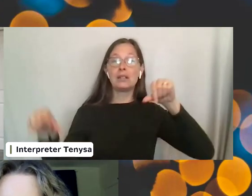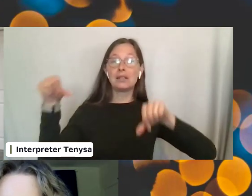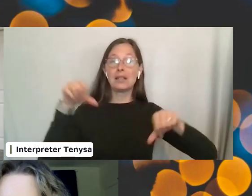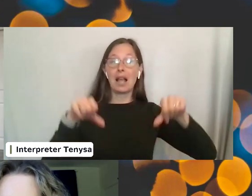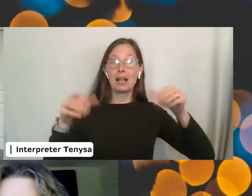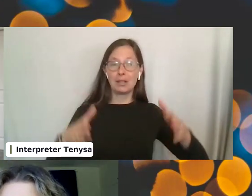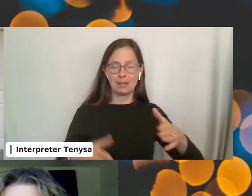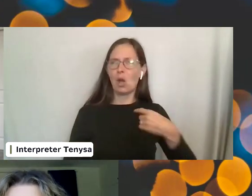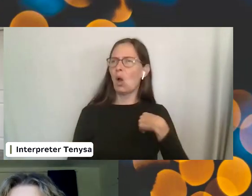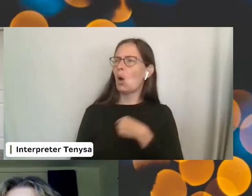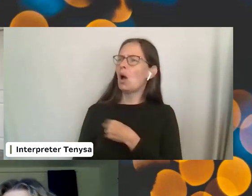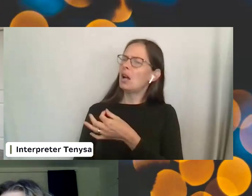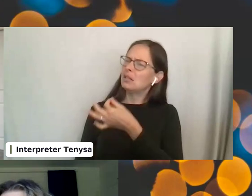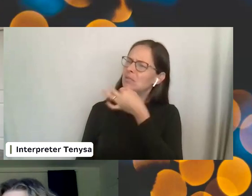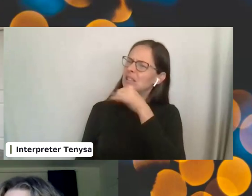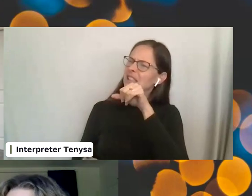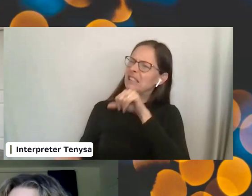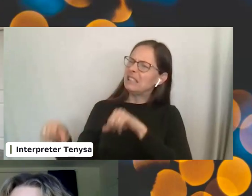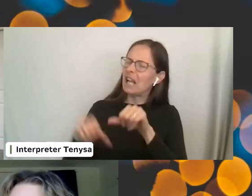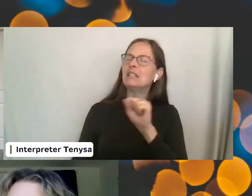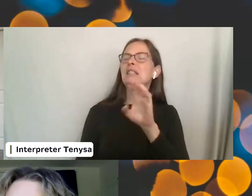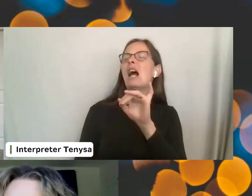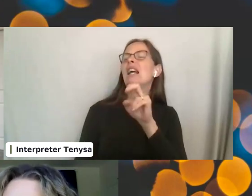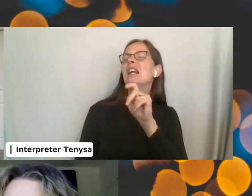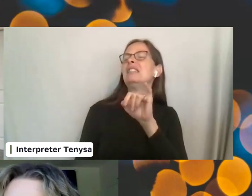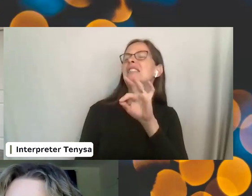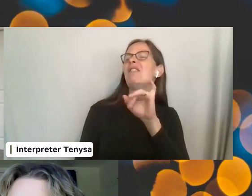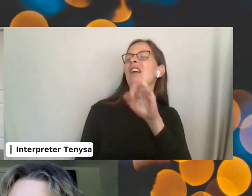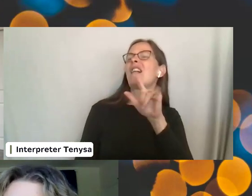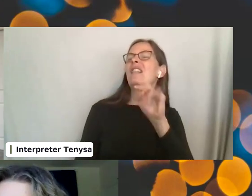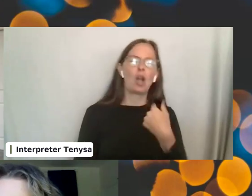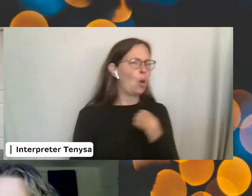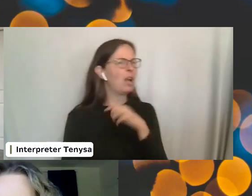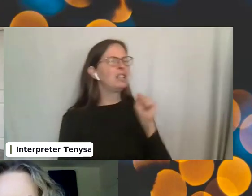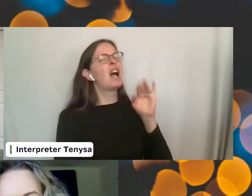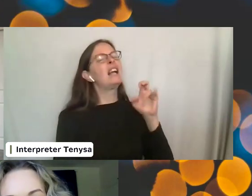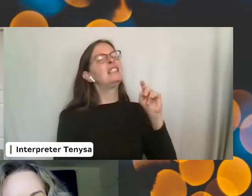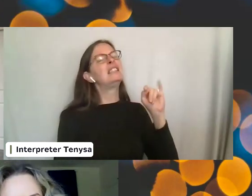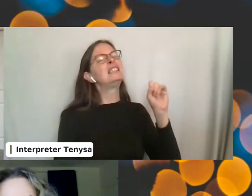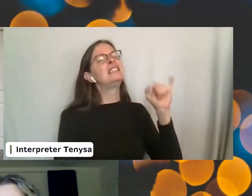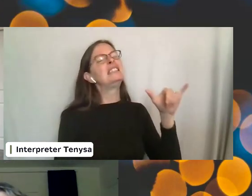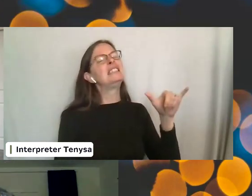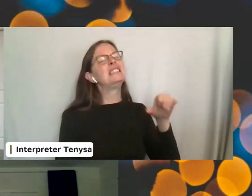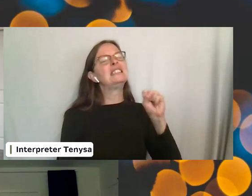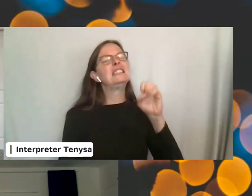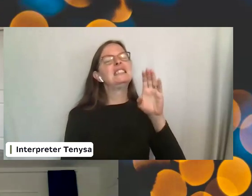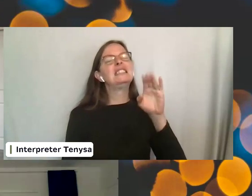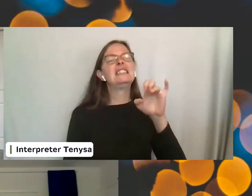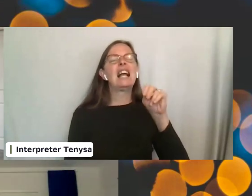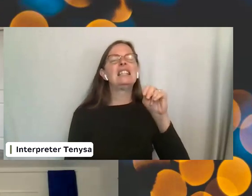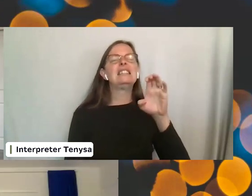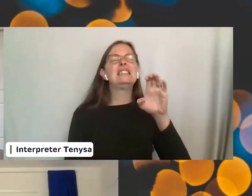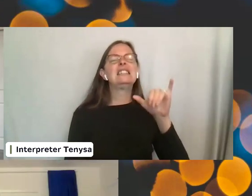much scientificaling going on. We are so scientisty. So much. This sciencing